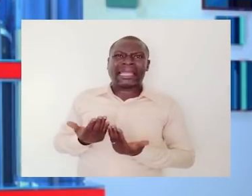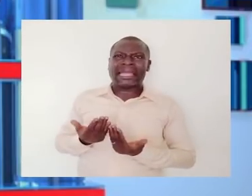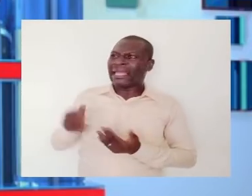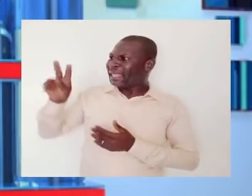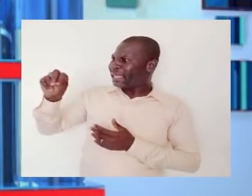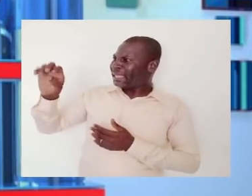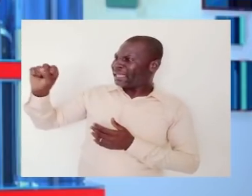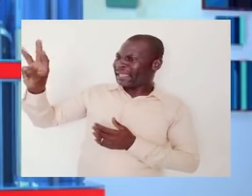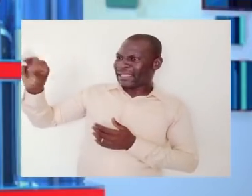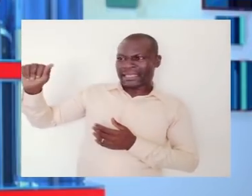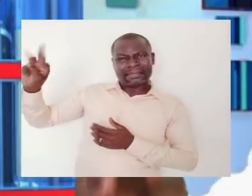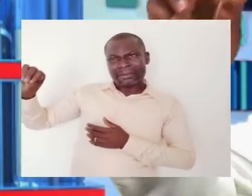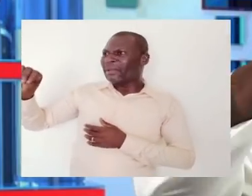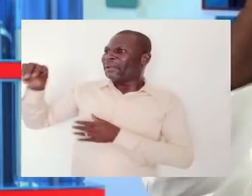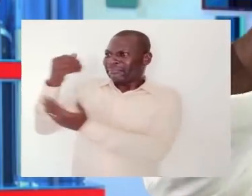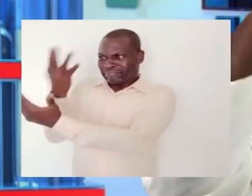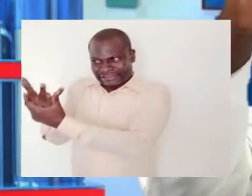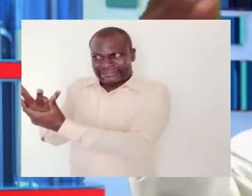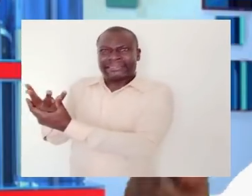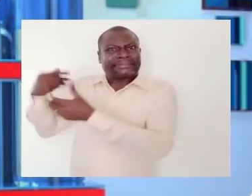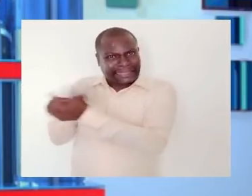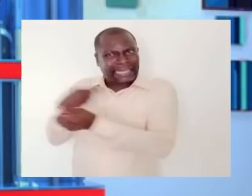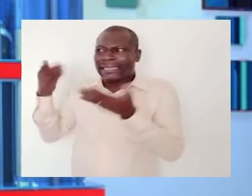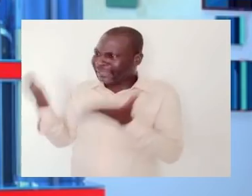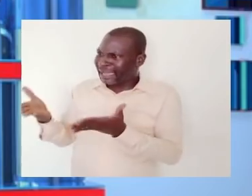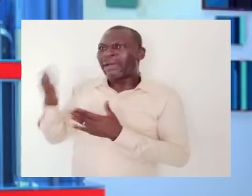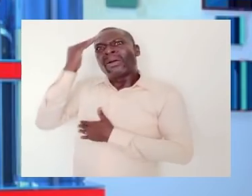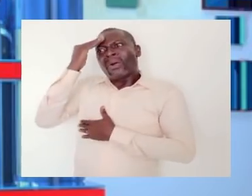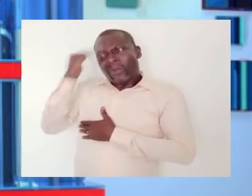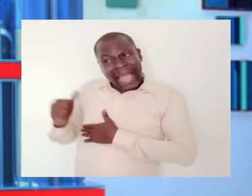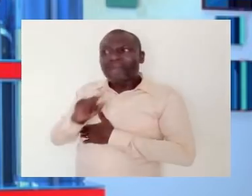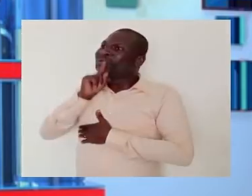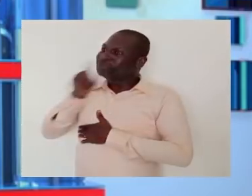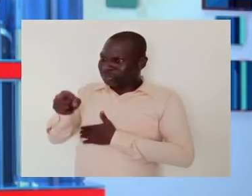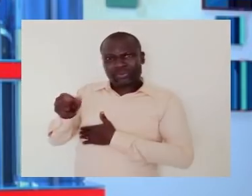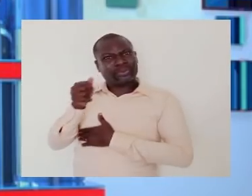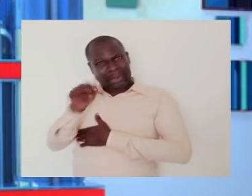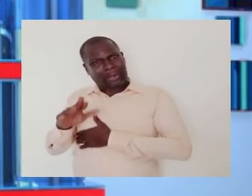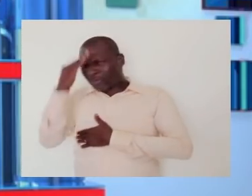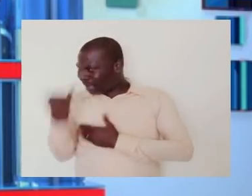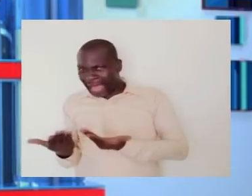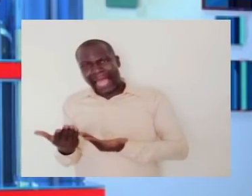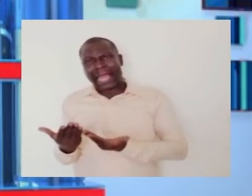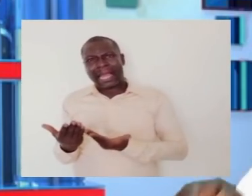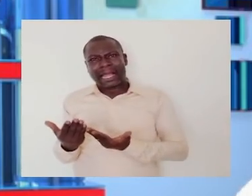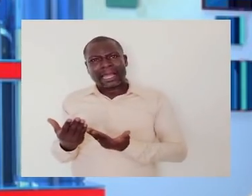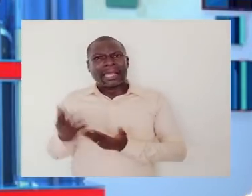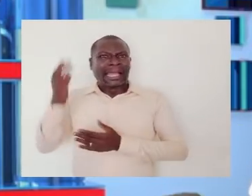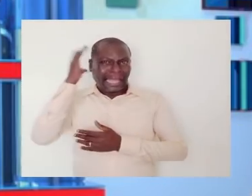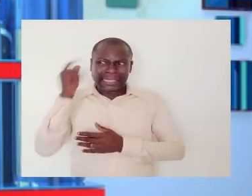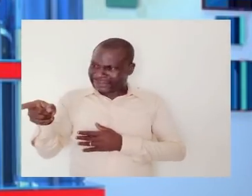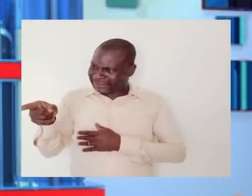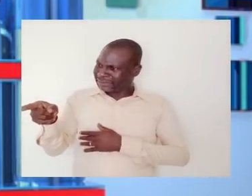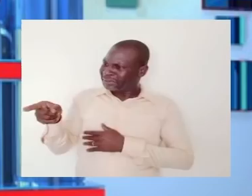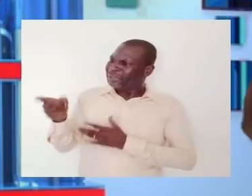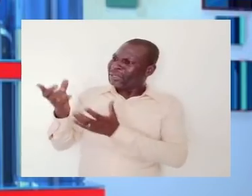mi bisa nsawon prisons any all other prison yards e wo Ghana ha eno se eye no kure anasa ye no kure ye bebisa we no